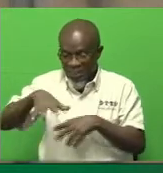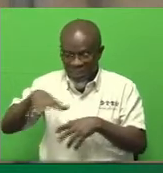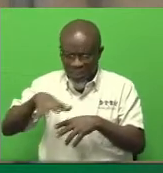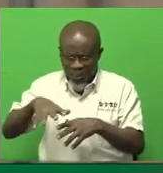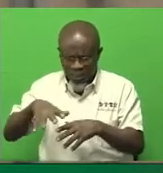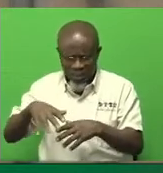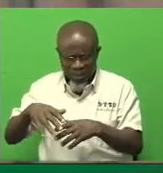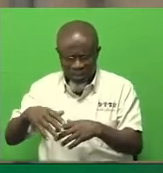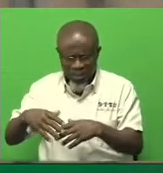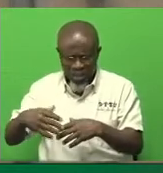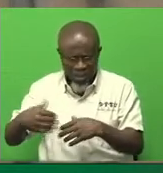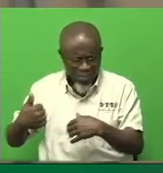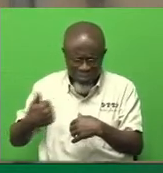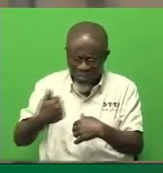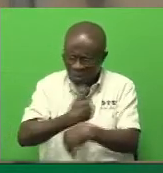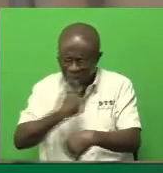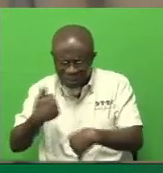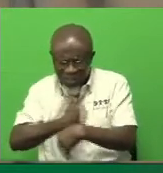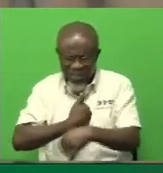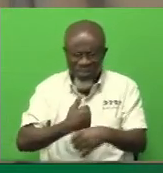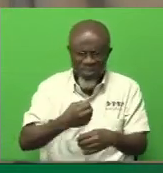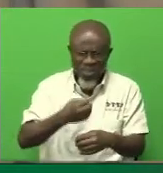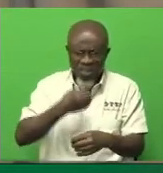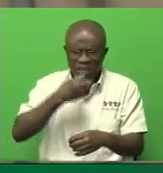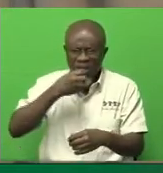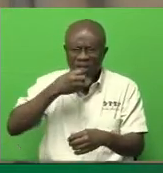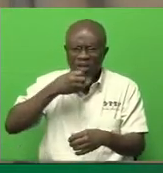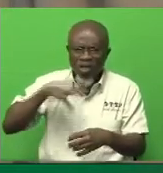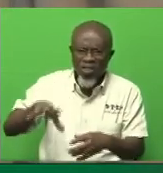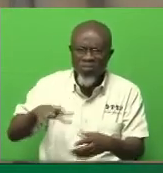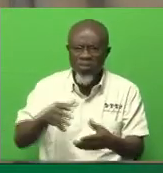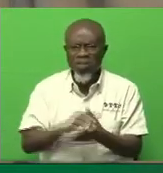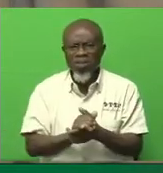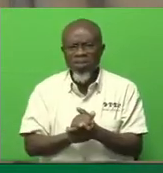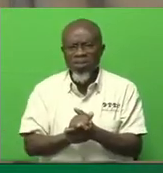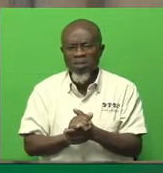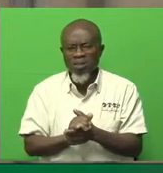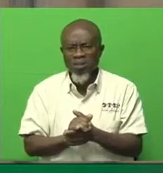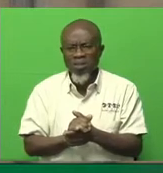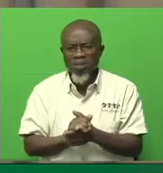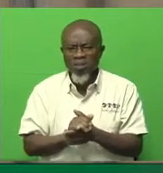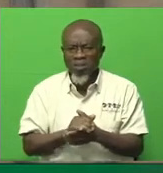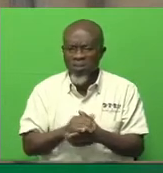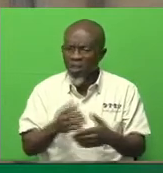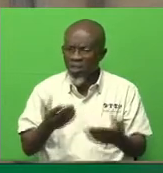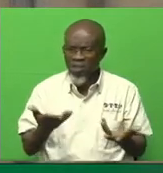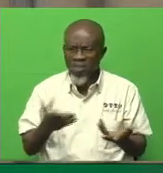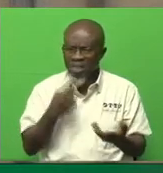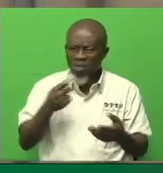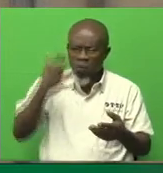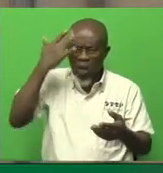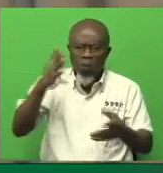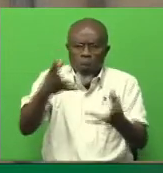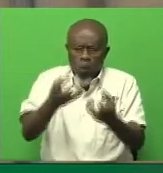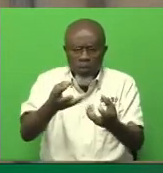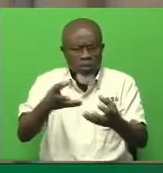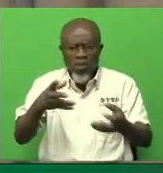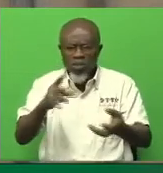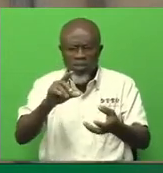Pharmacy are taken I said come let's walk next door to the index Pharmacy prescription filled